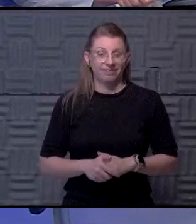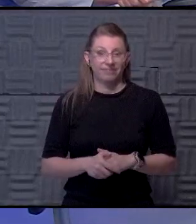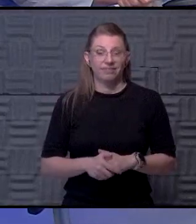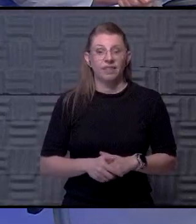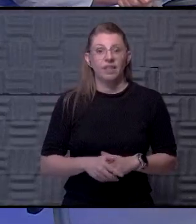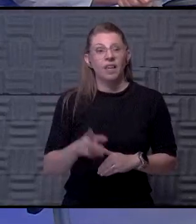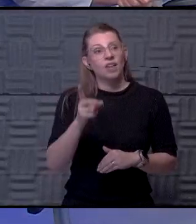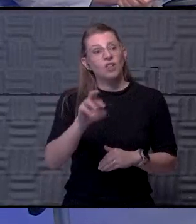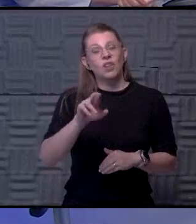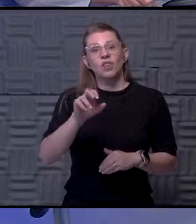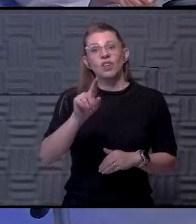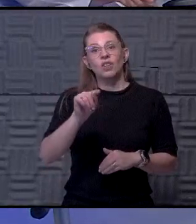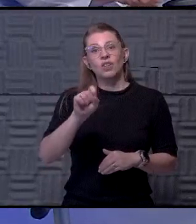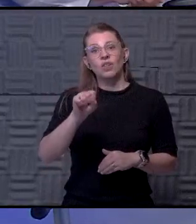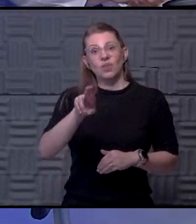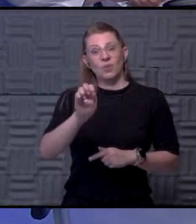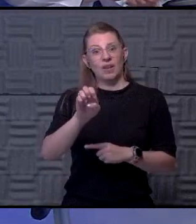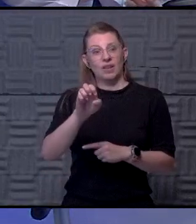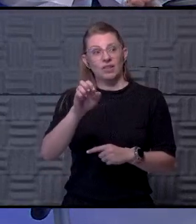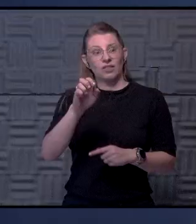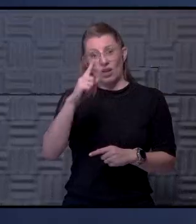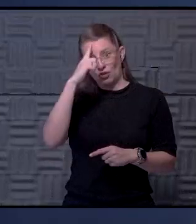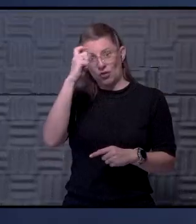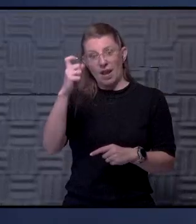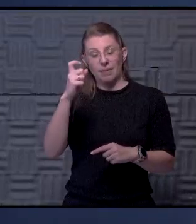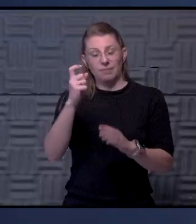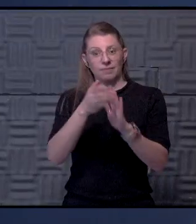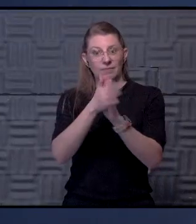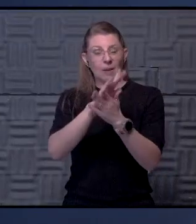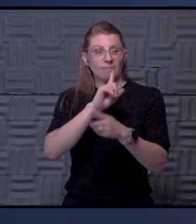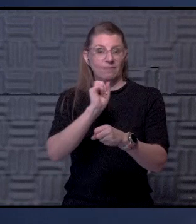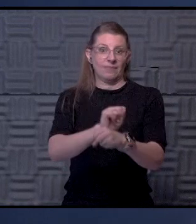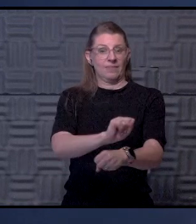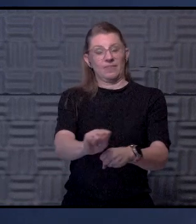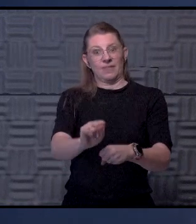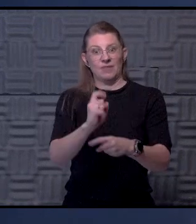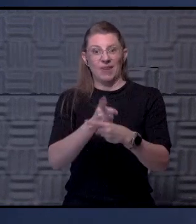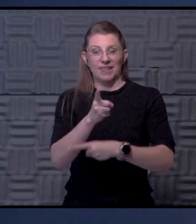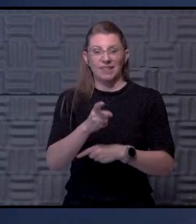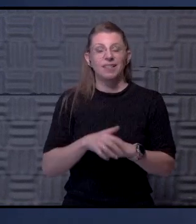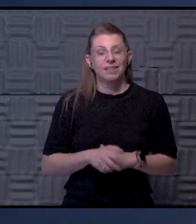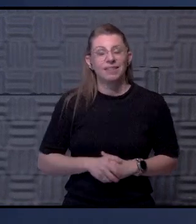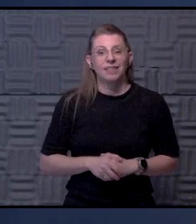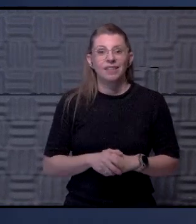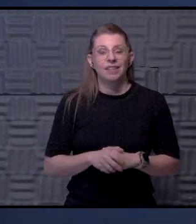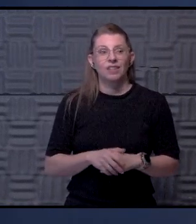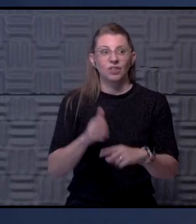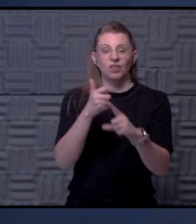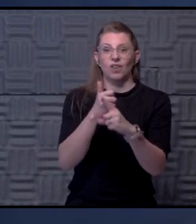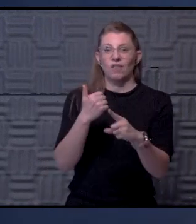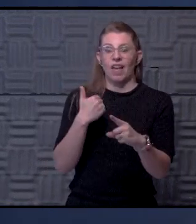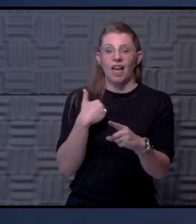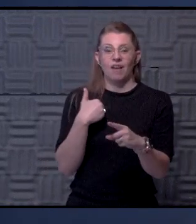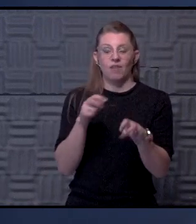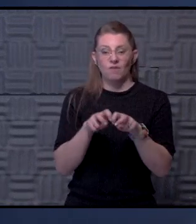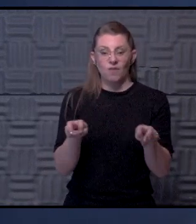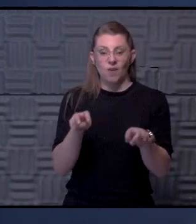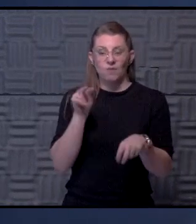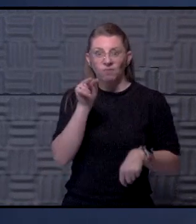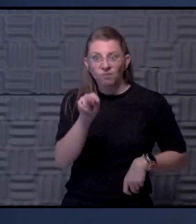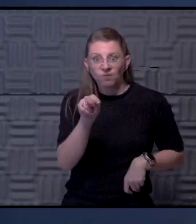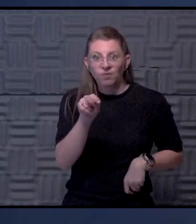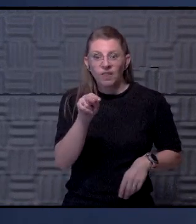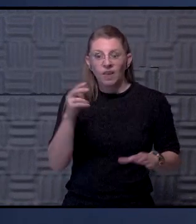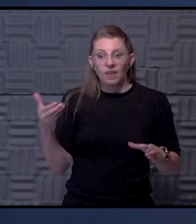Dr. Stewart, that's like a dream to you come true, right? That's a big deal. Are you gonna, or do you have a front row view of